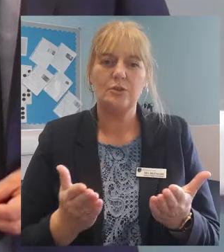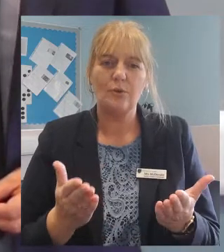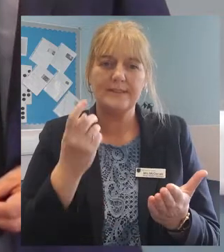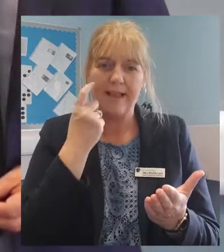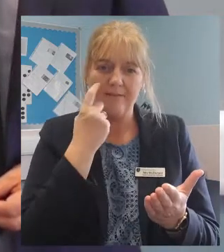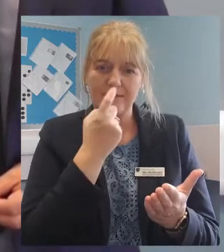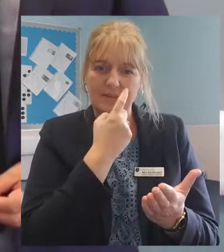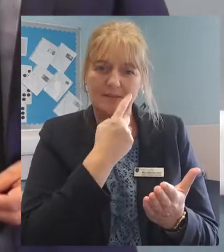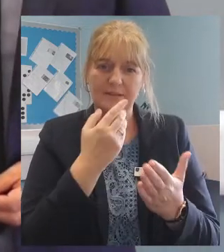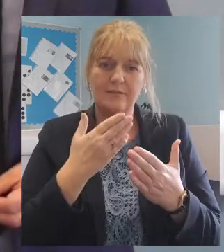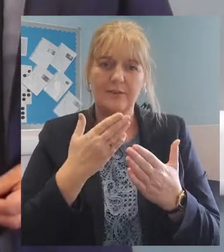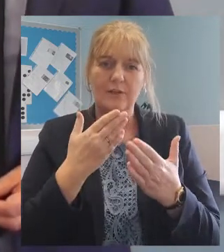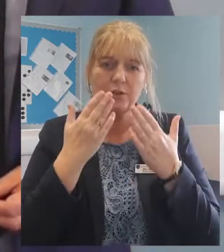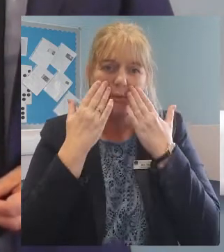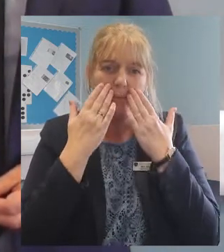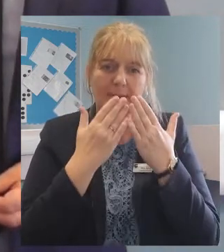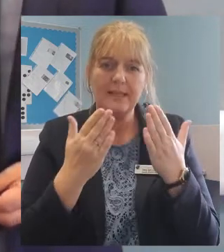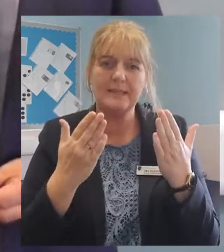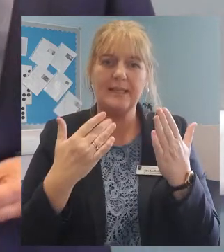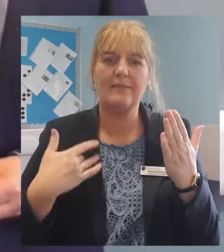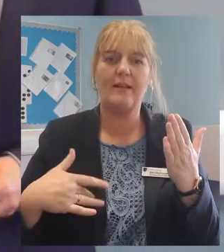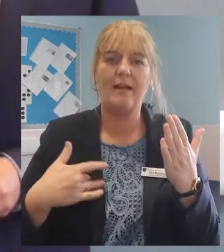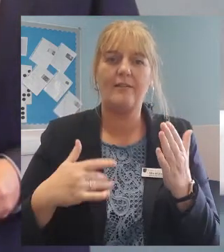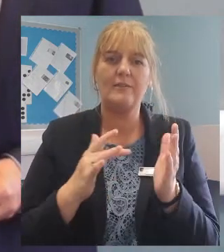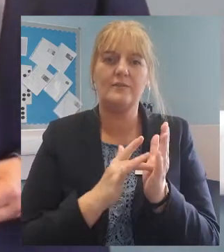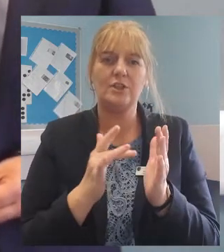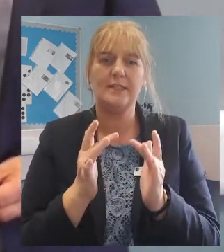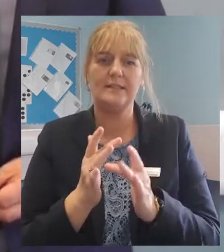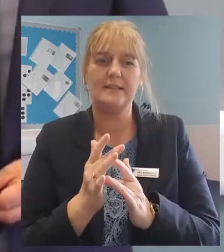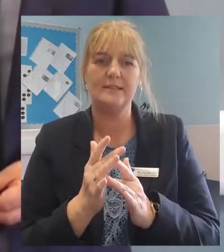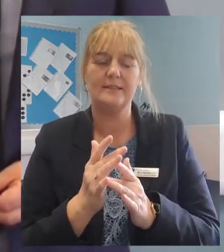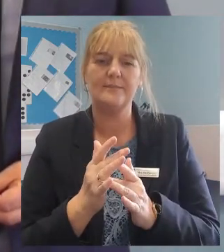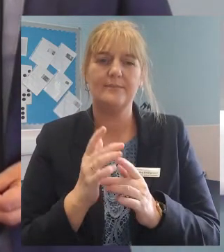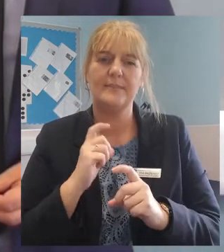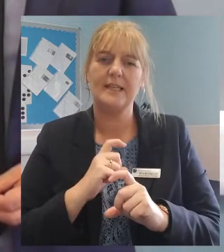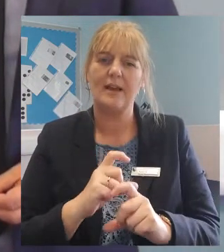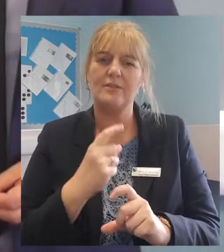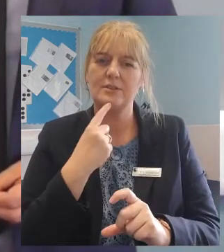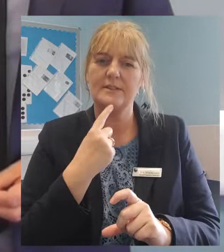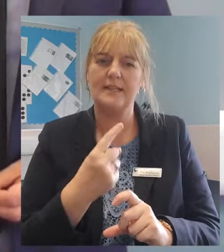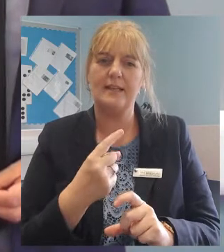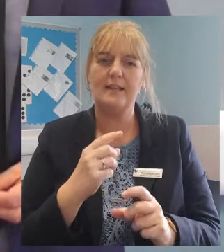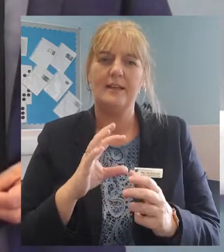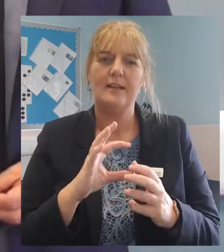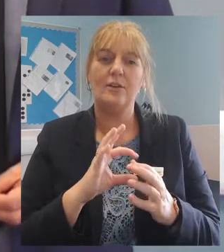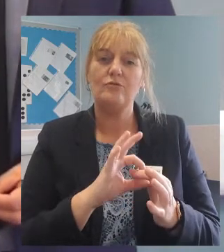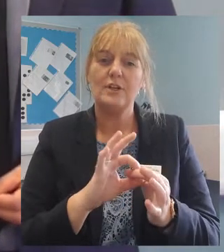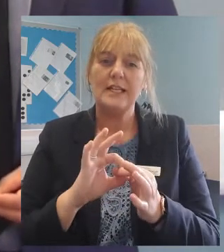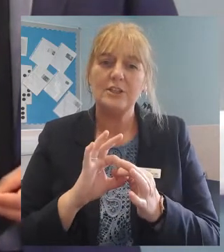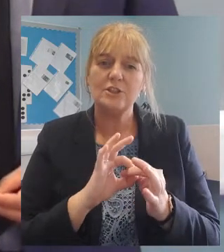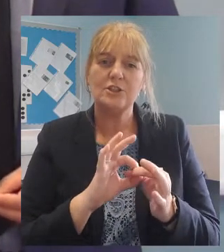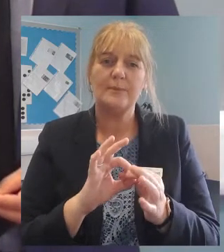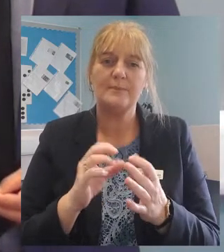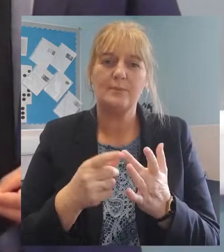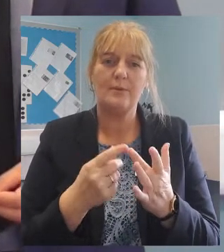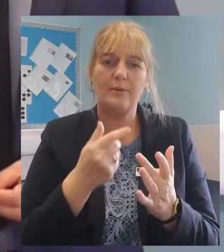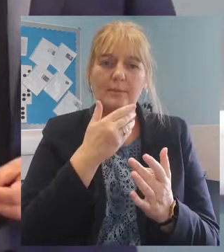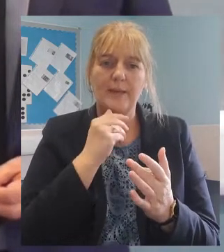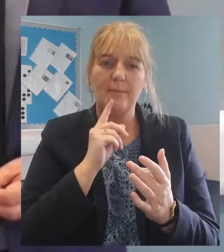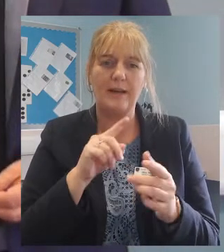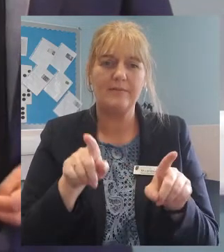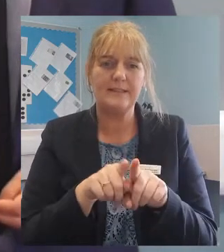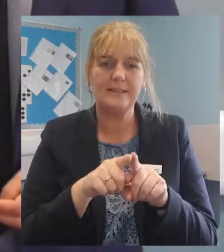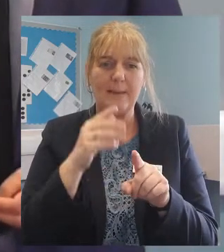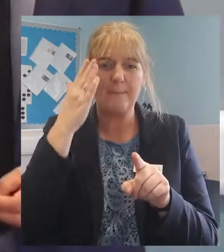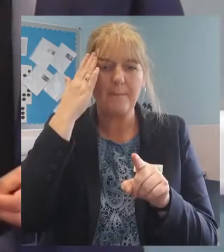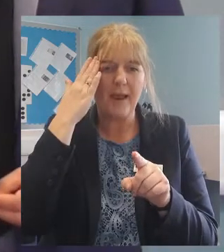humility in the life of Jesus. In chapter 2, it goes on to say, In your relationships with one another, have the